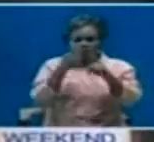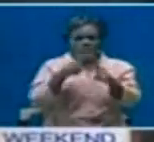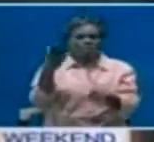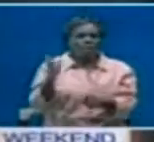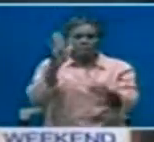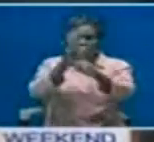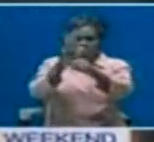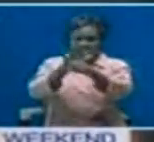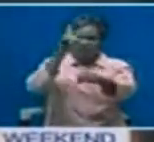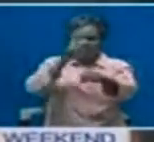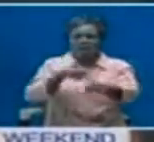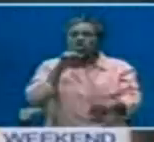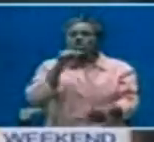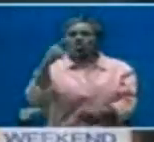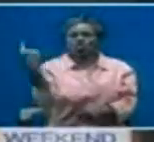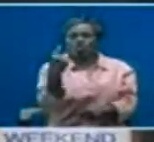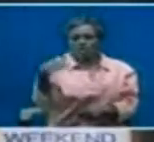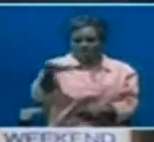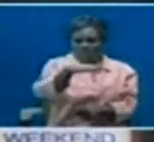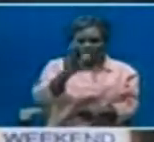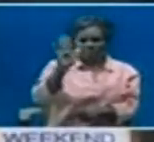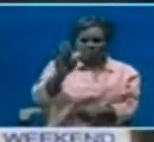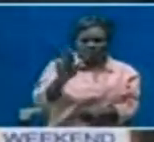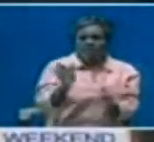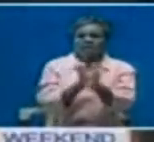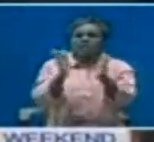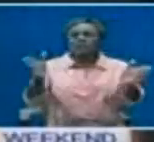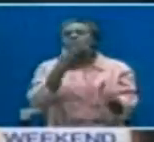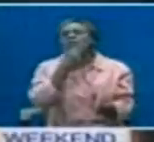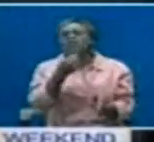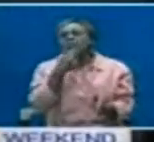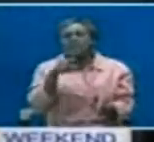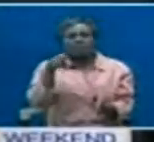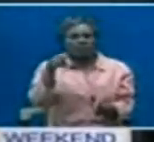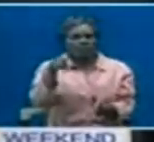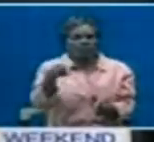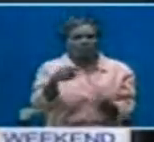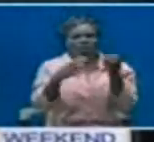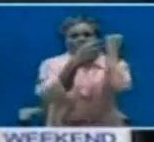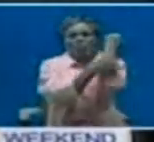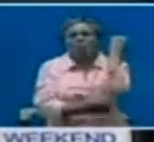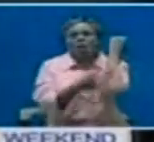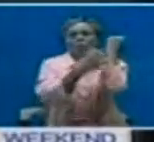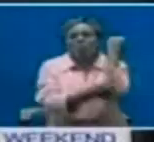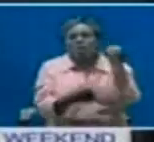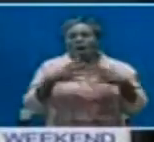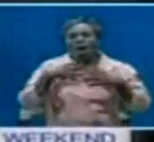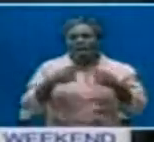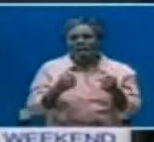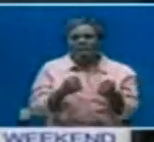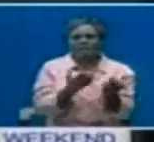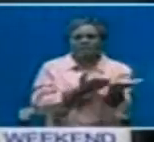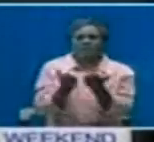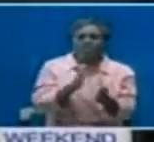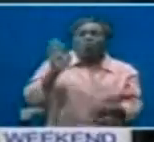Most of the times, not only in that region, generally men are very poor as medical health seekers. It's up the